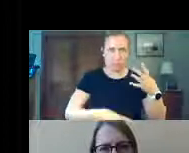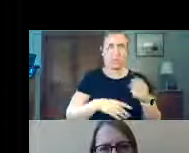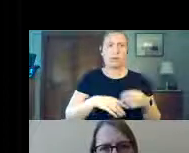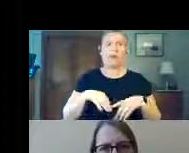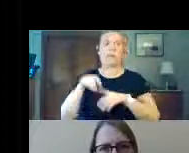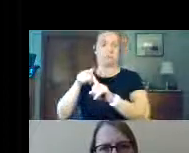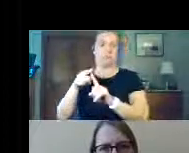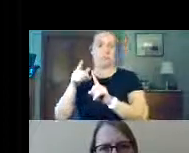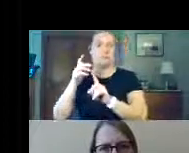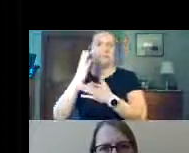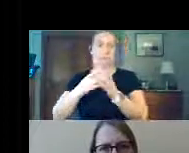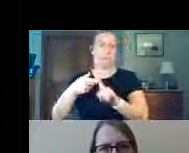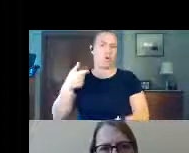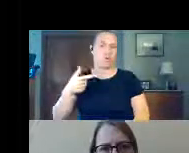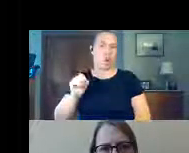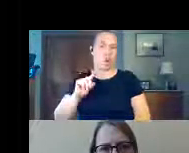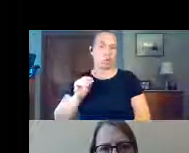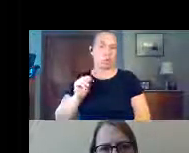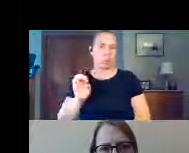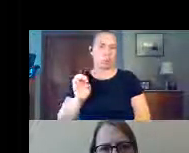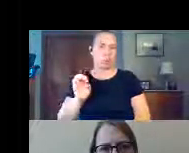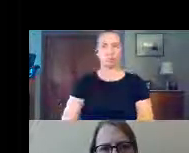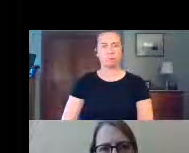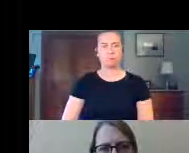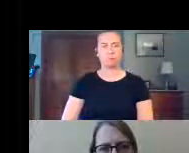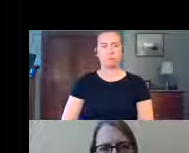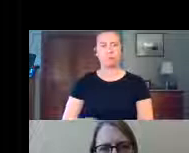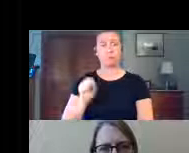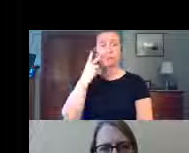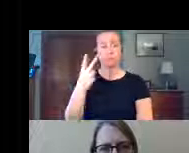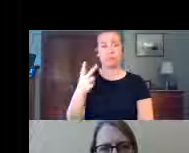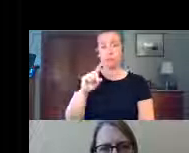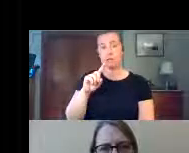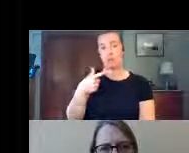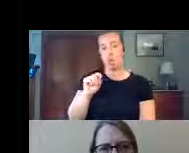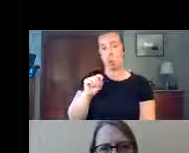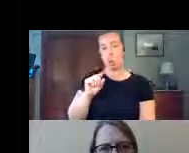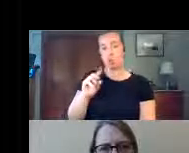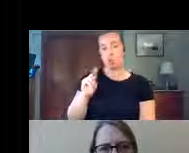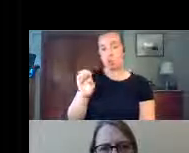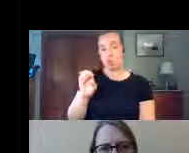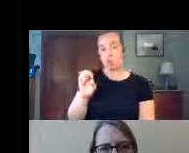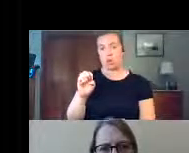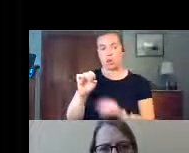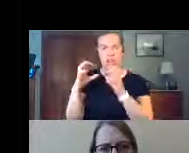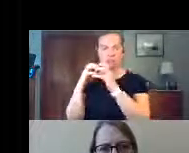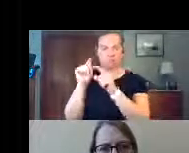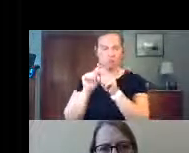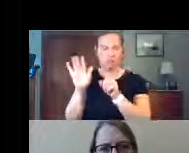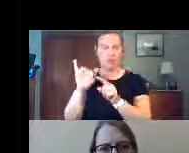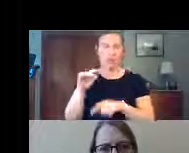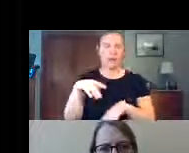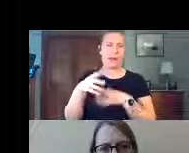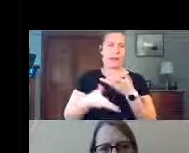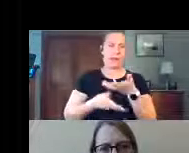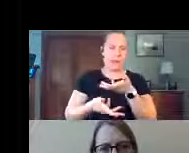ones from the go zone, and you can see how they cluster across those 4 core components of engaging, educating, providing